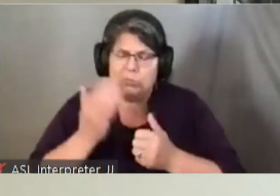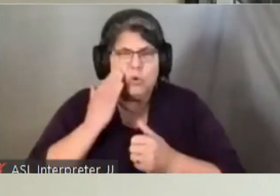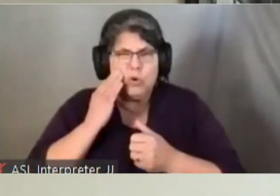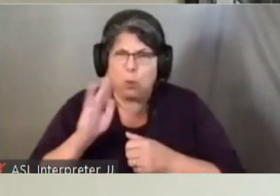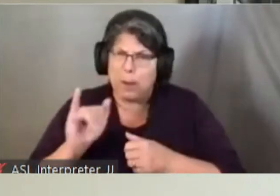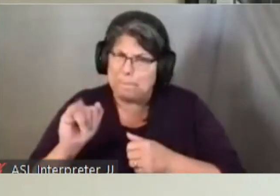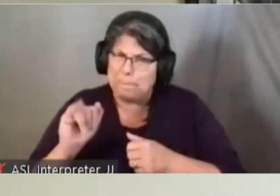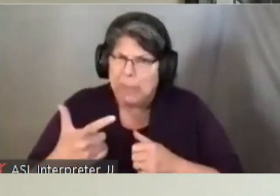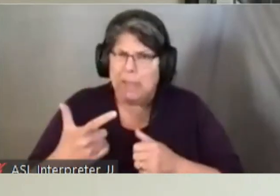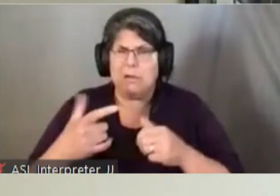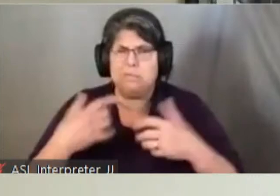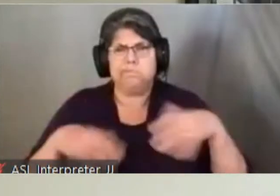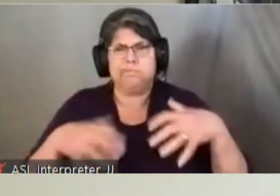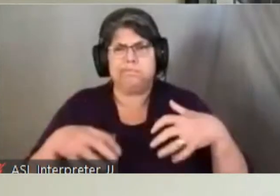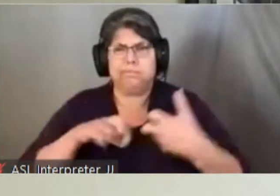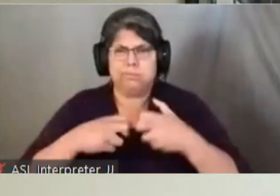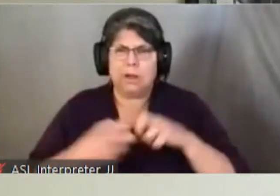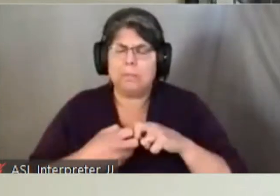I appreciate you bringing it up.